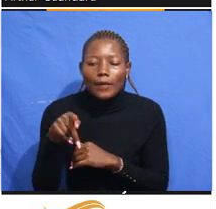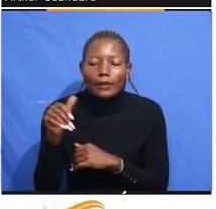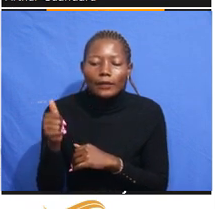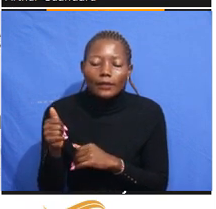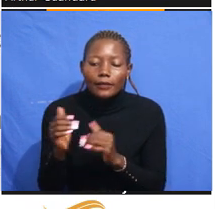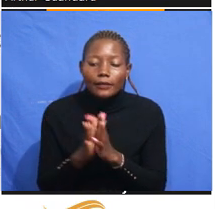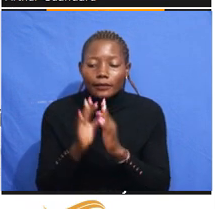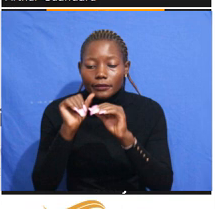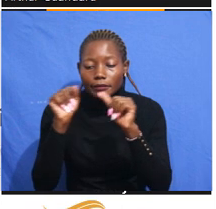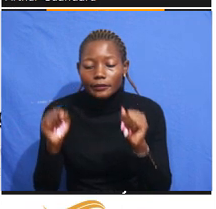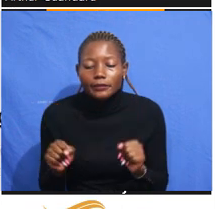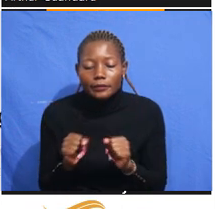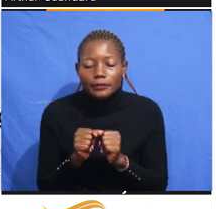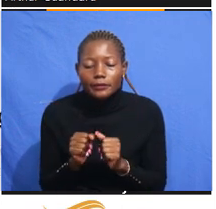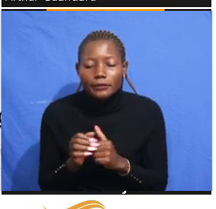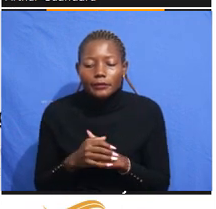the systemic